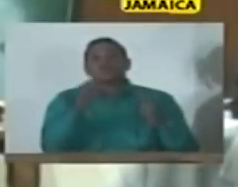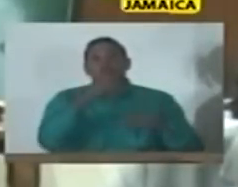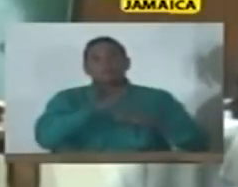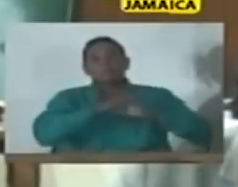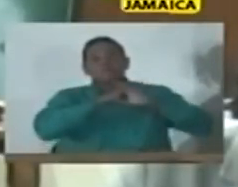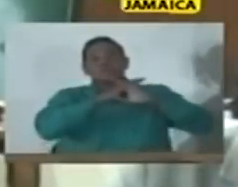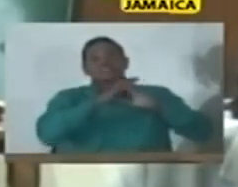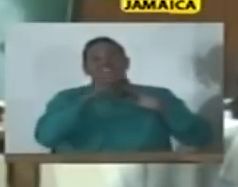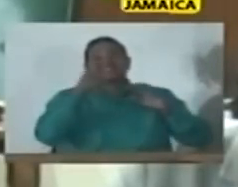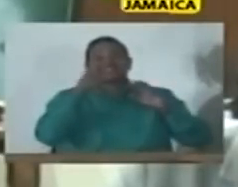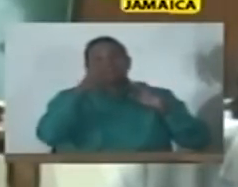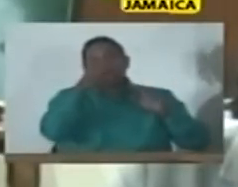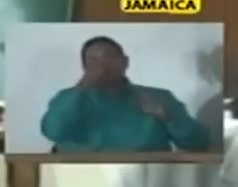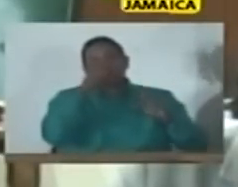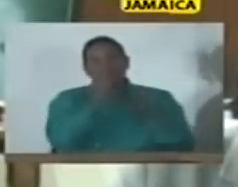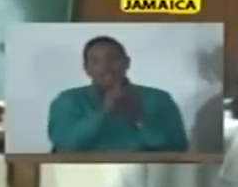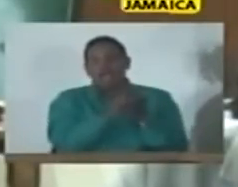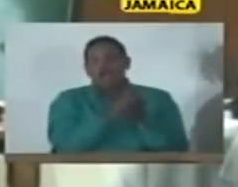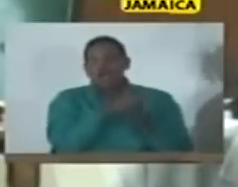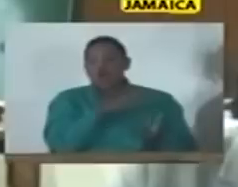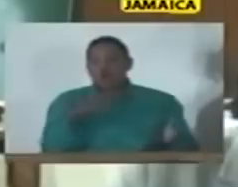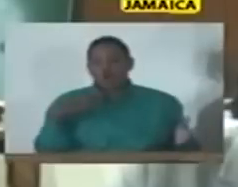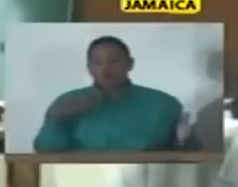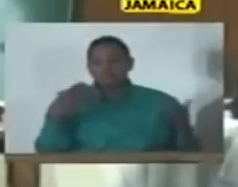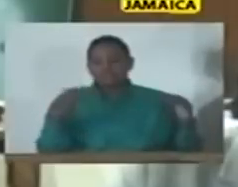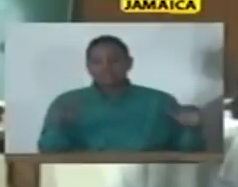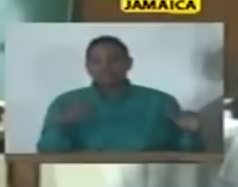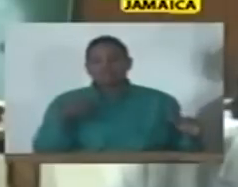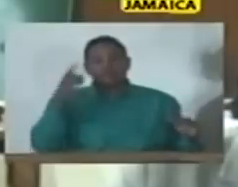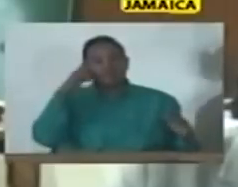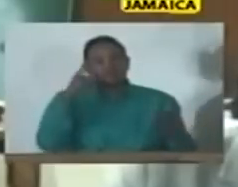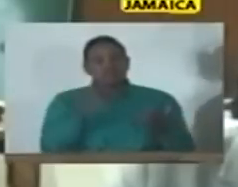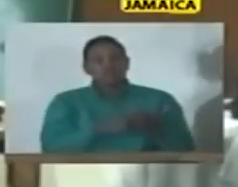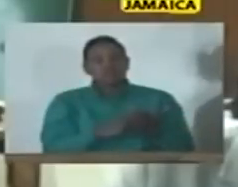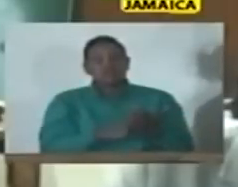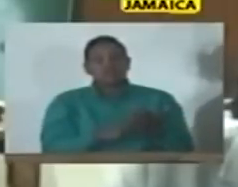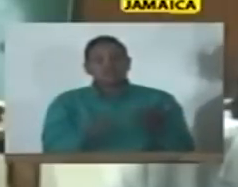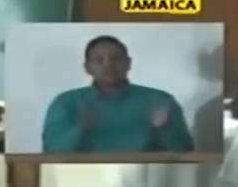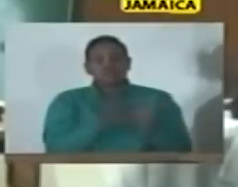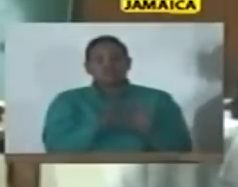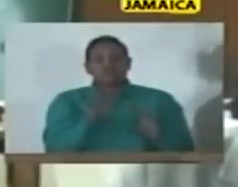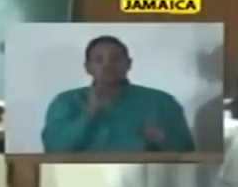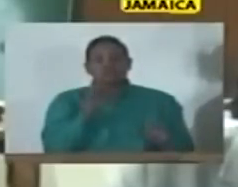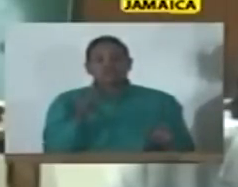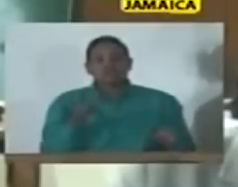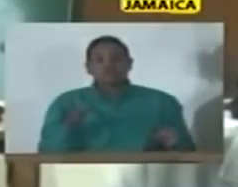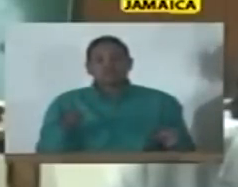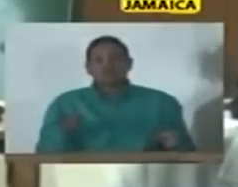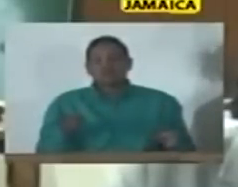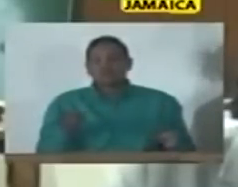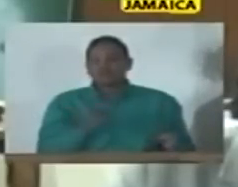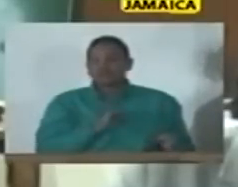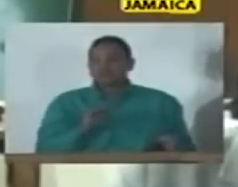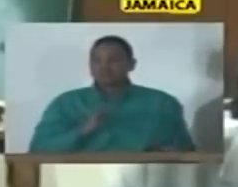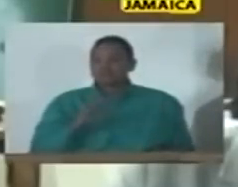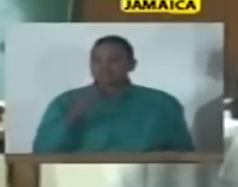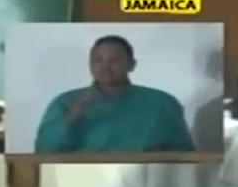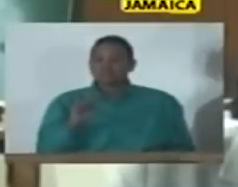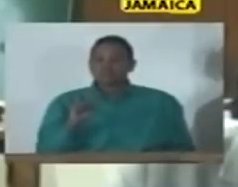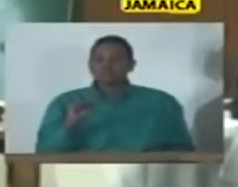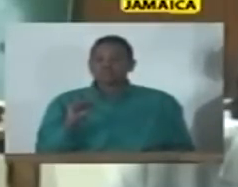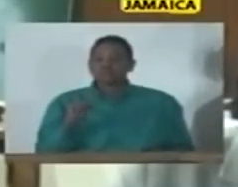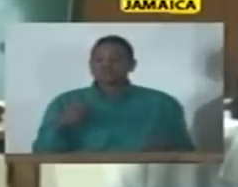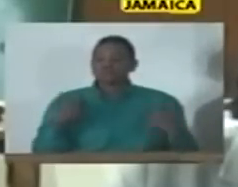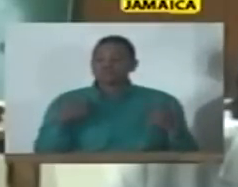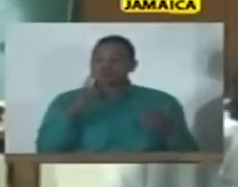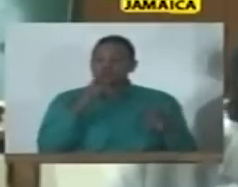Act. The debate, which I understand had been closed. Matter is being piloted by Senator Charles Jr., and he will